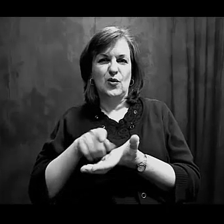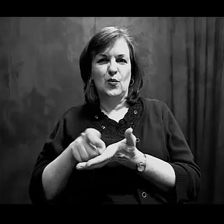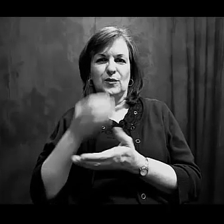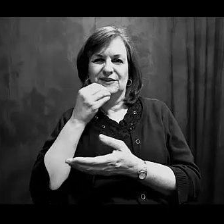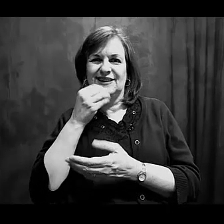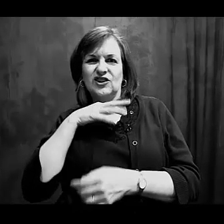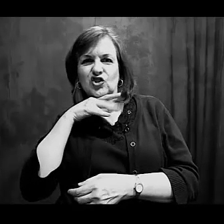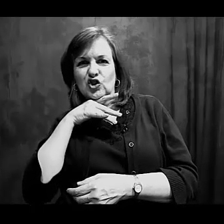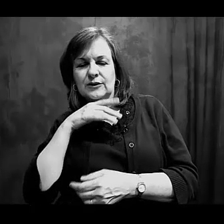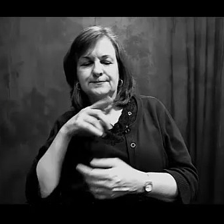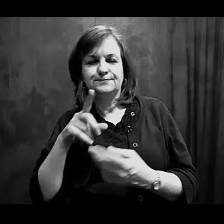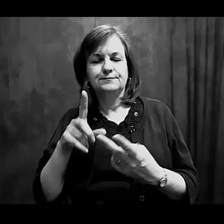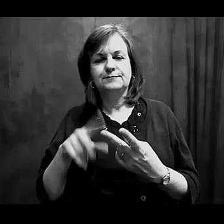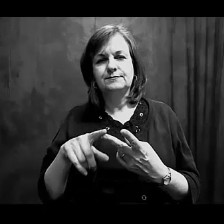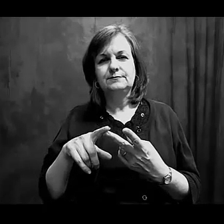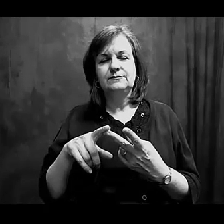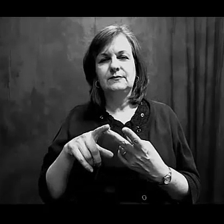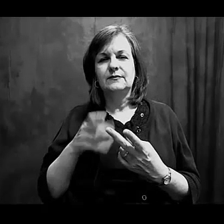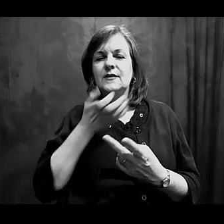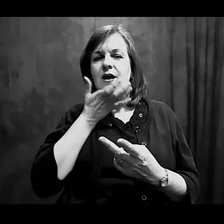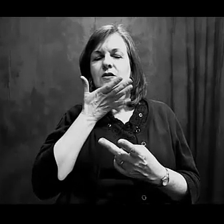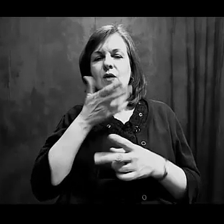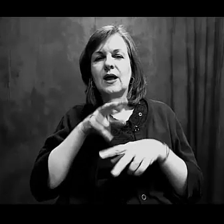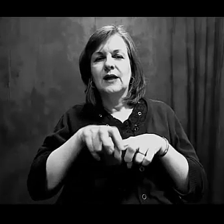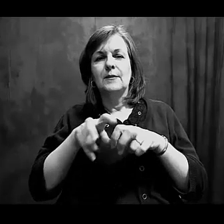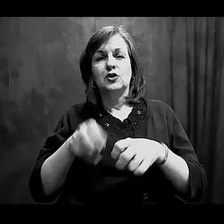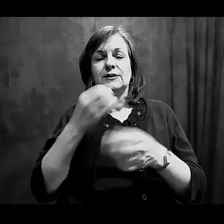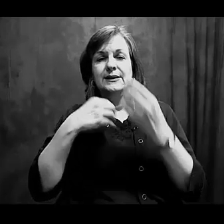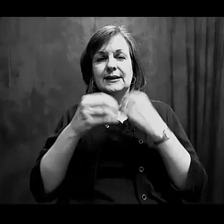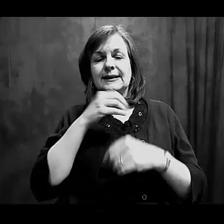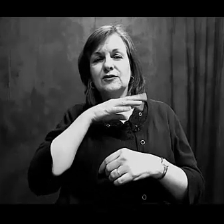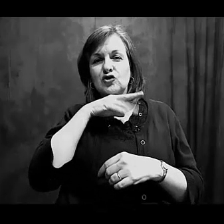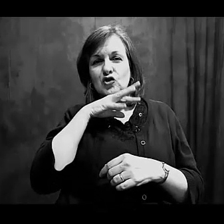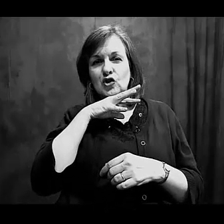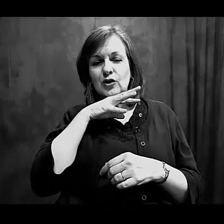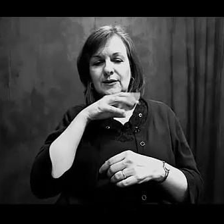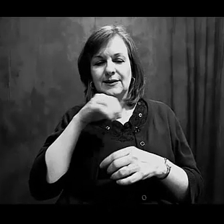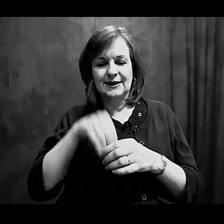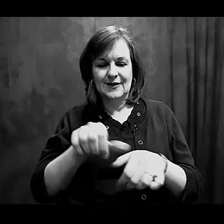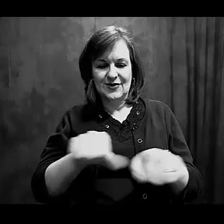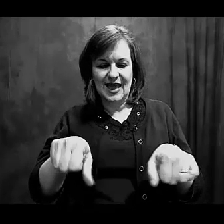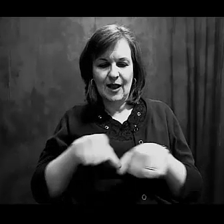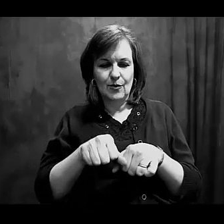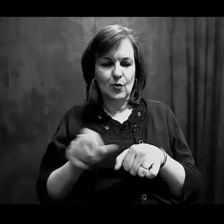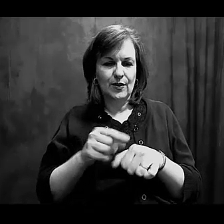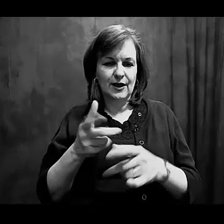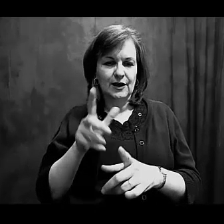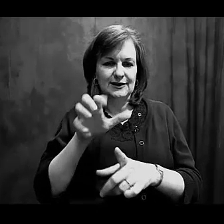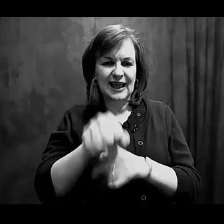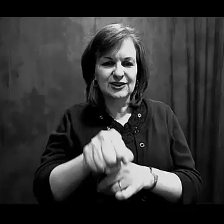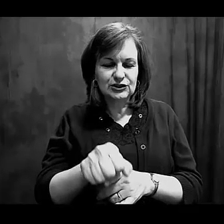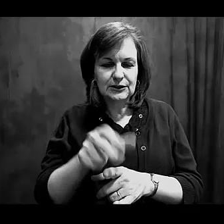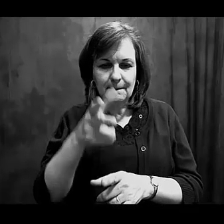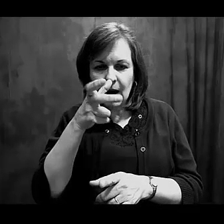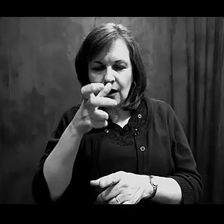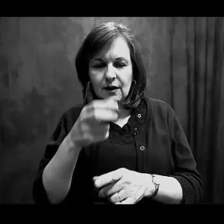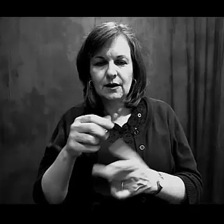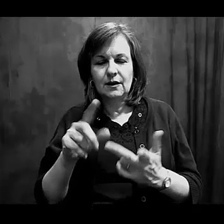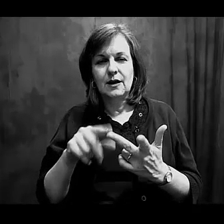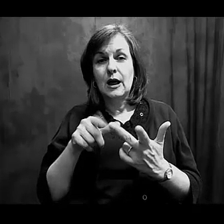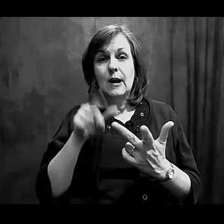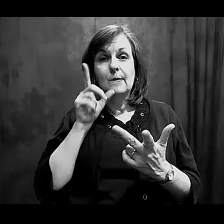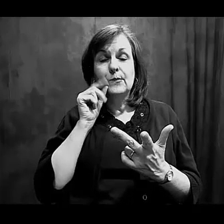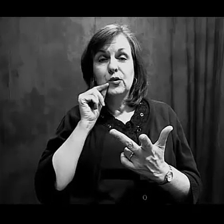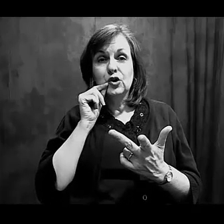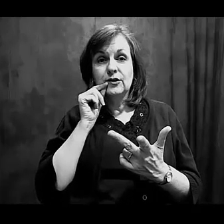is eat dirt. Grasshoppers will eat dirt out of the areas as they're trying to catch bugs and